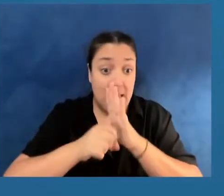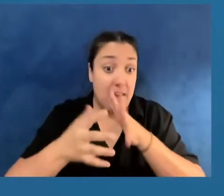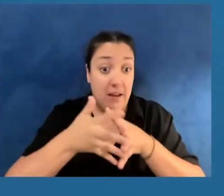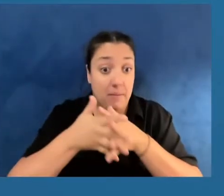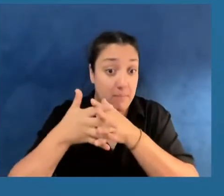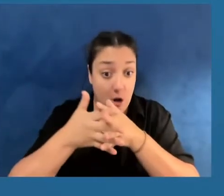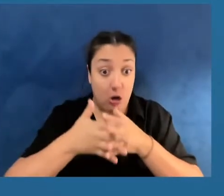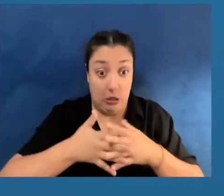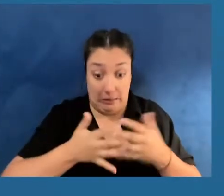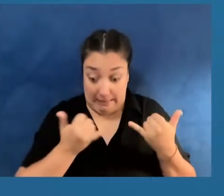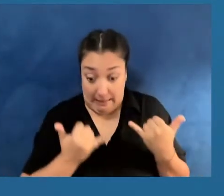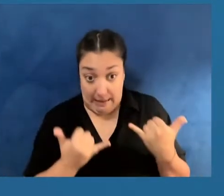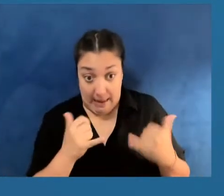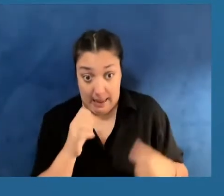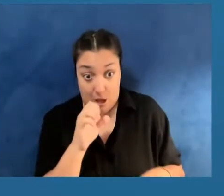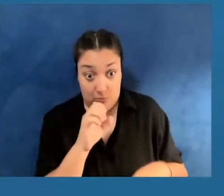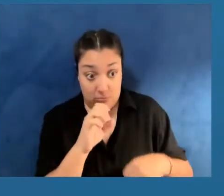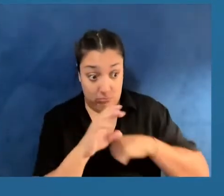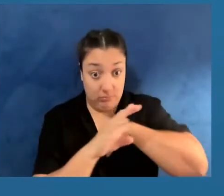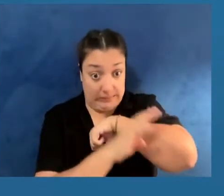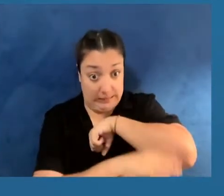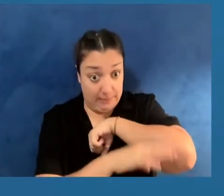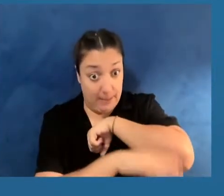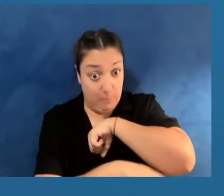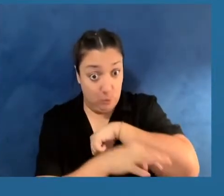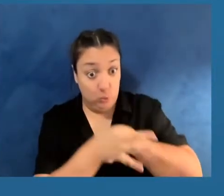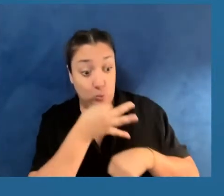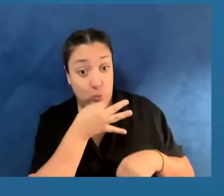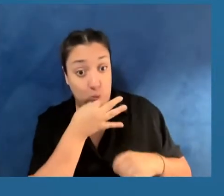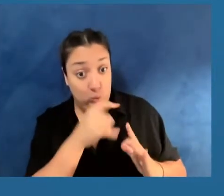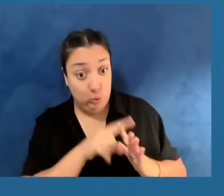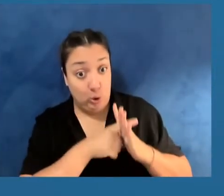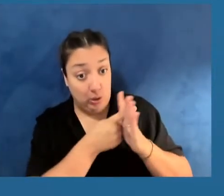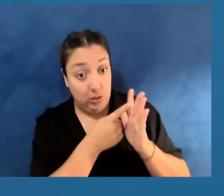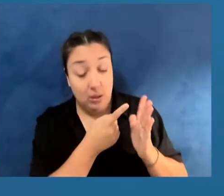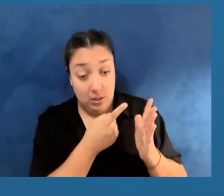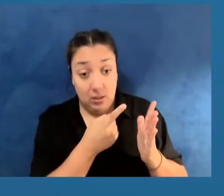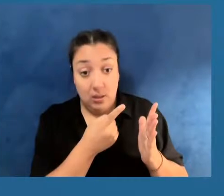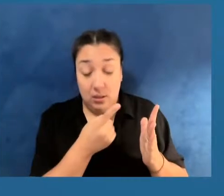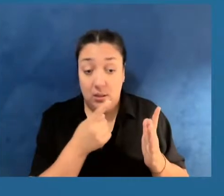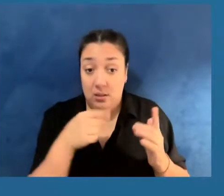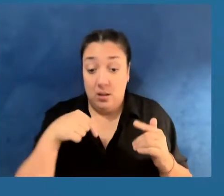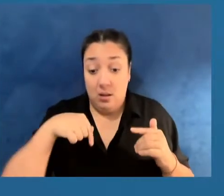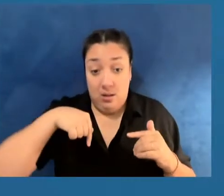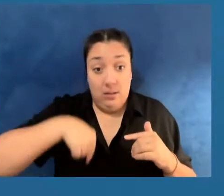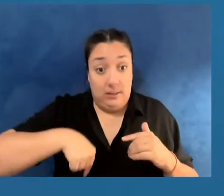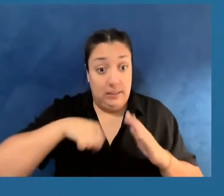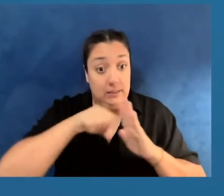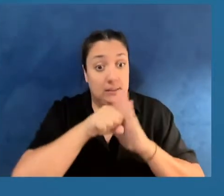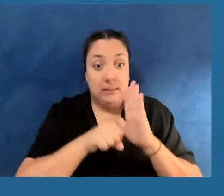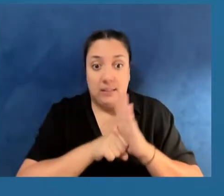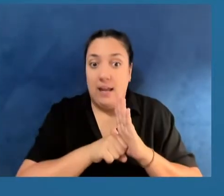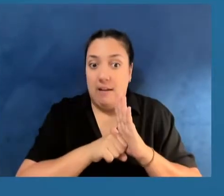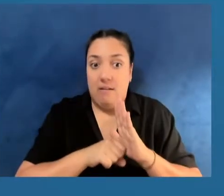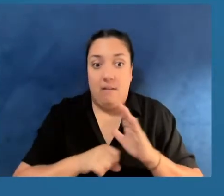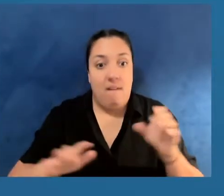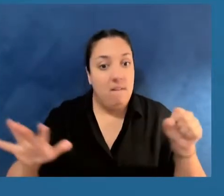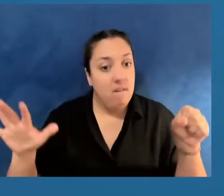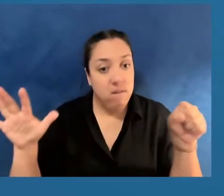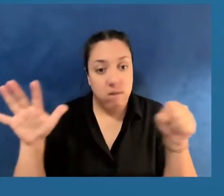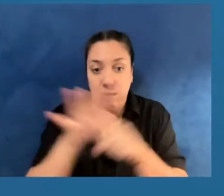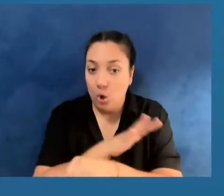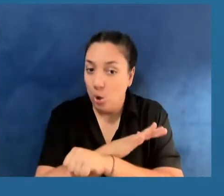year begins, very shortly, the largest state in the nation to have a complete